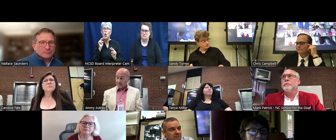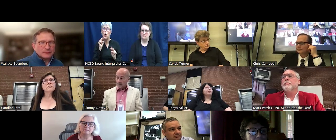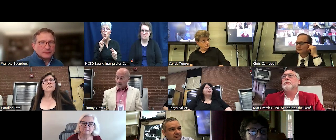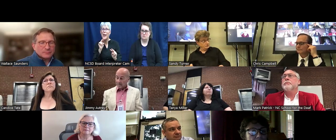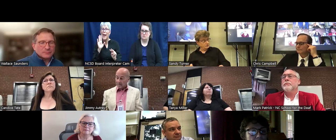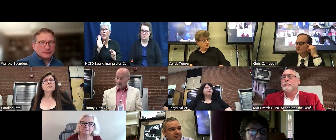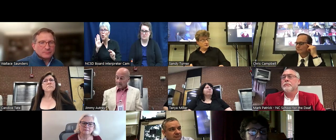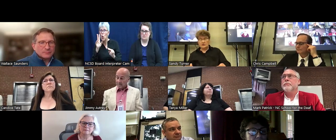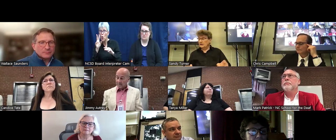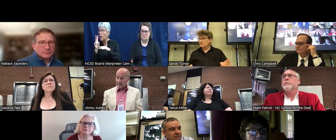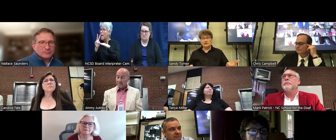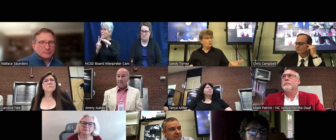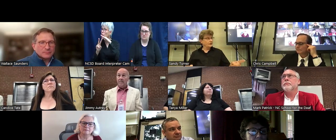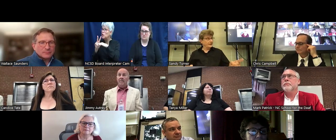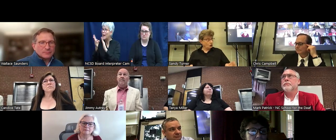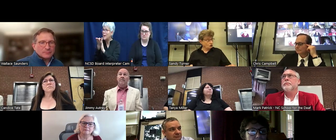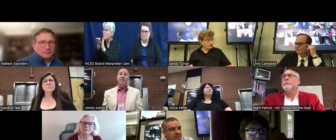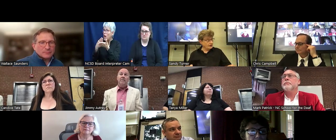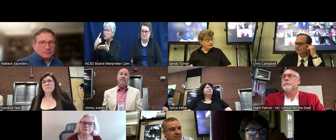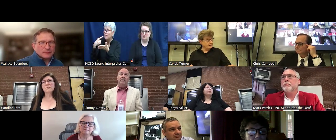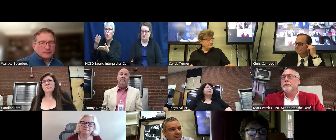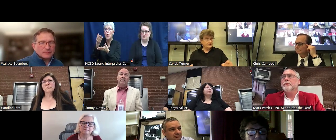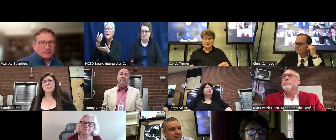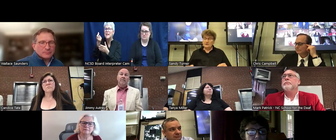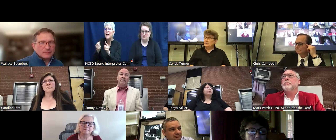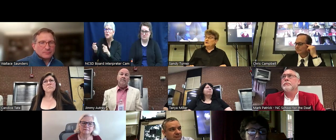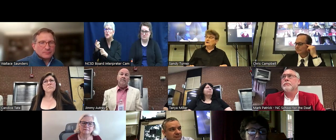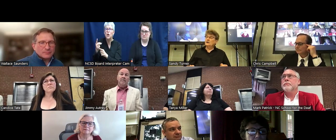year and see what that looks like.